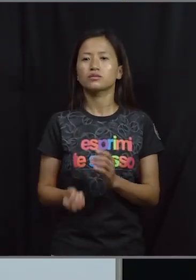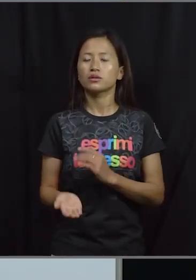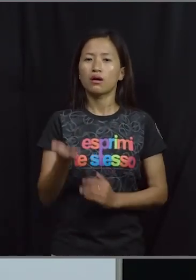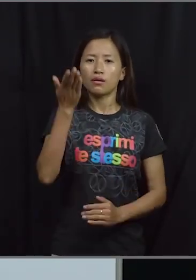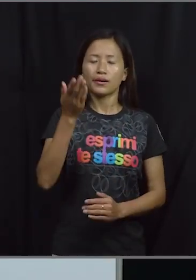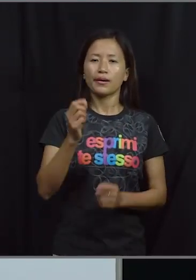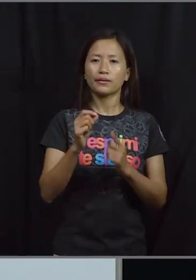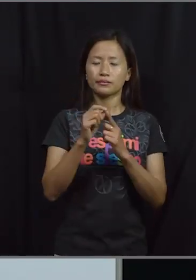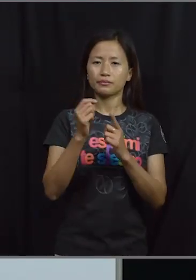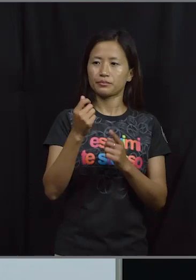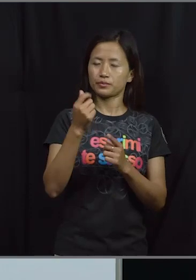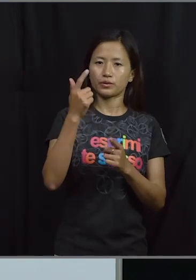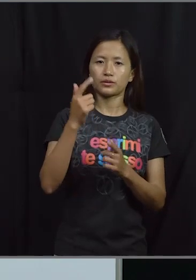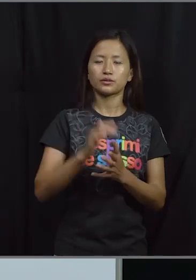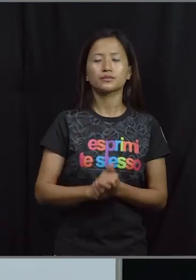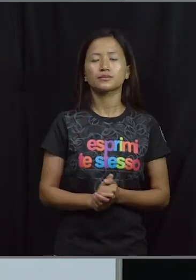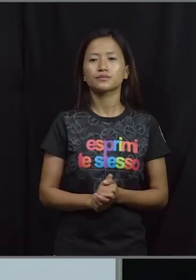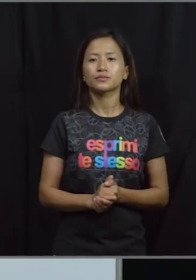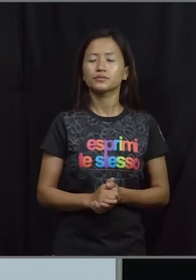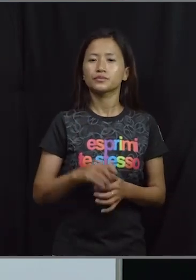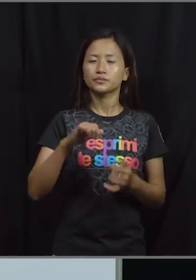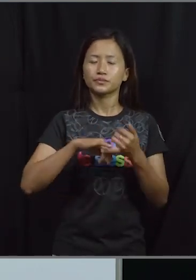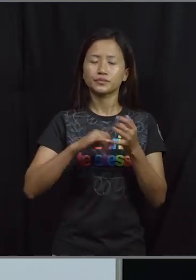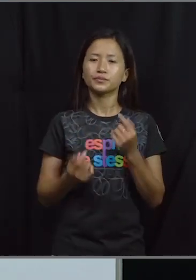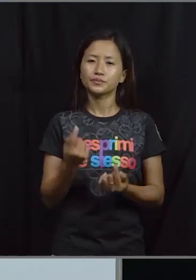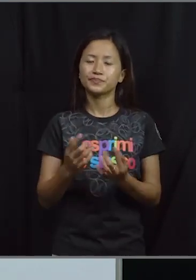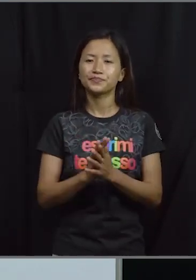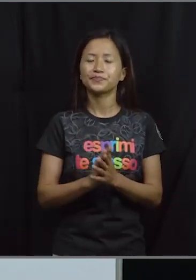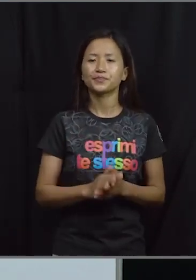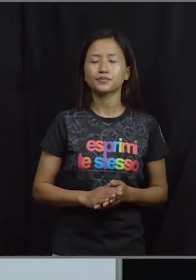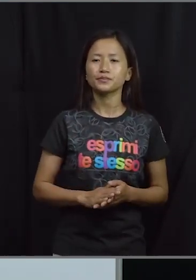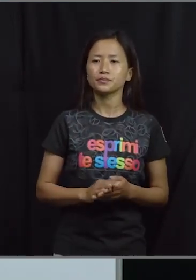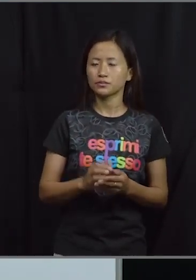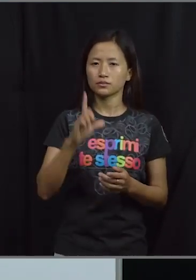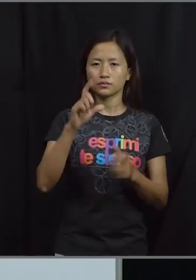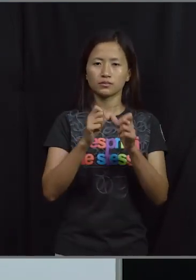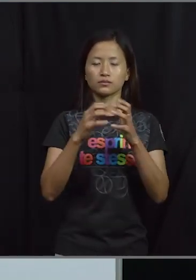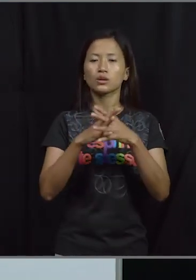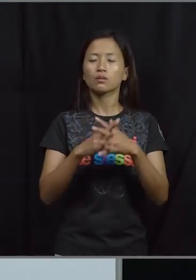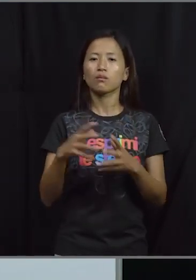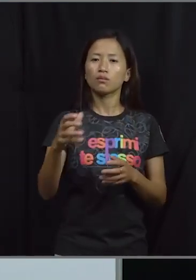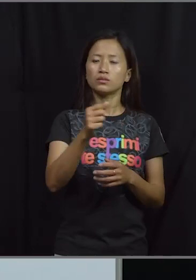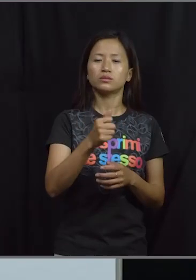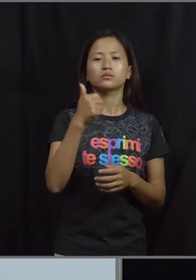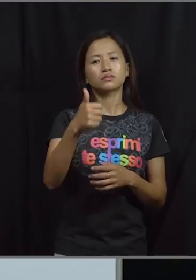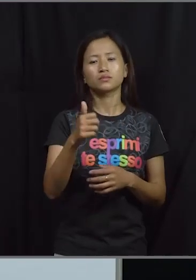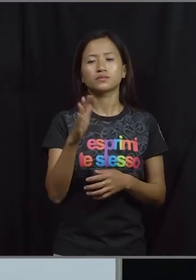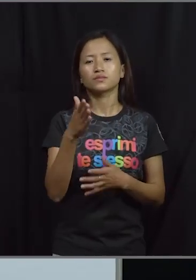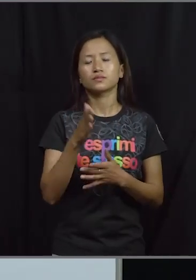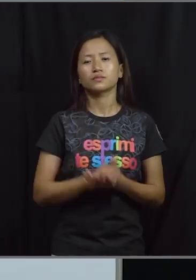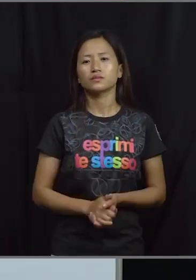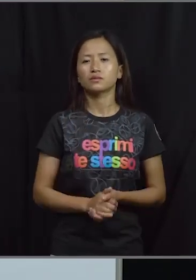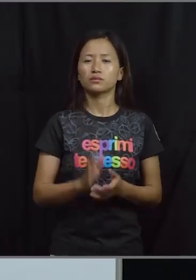but demand is increasing. Now in this situation, this law does not hold good. It